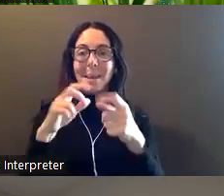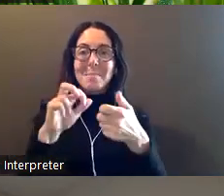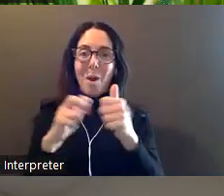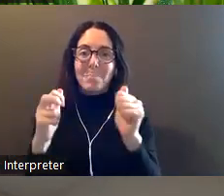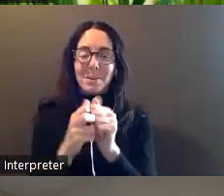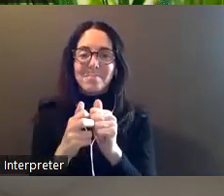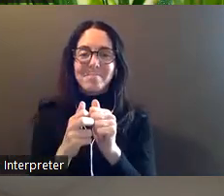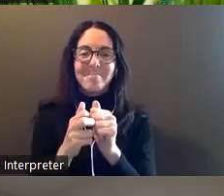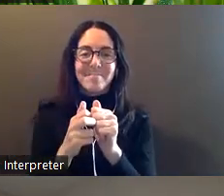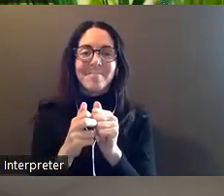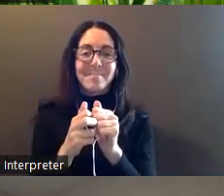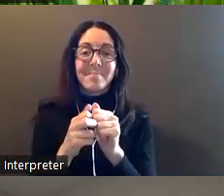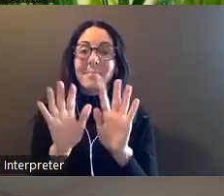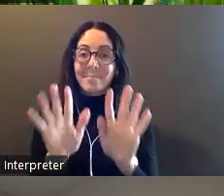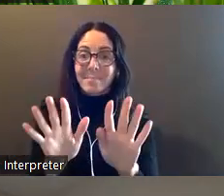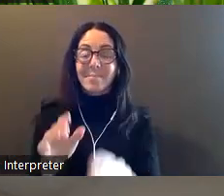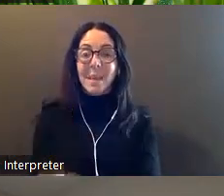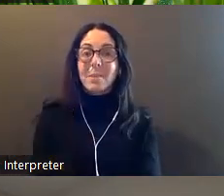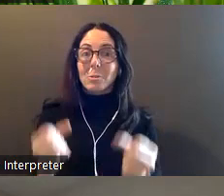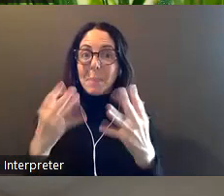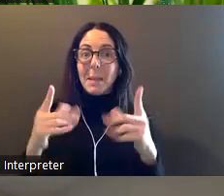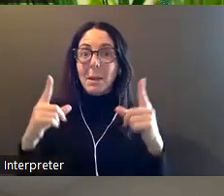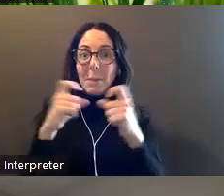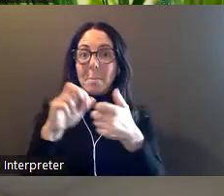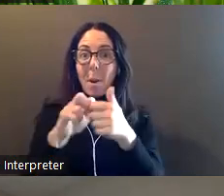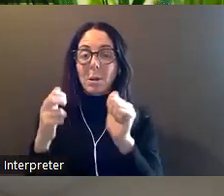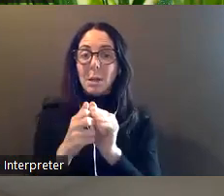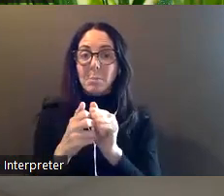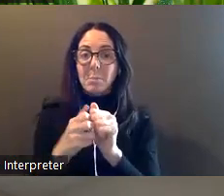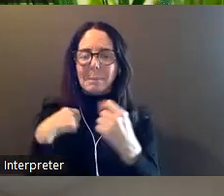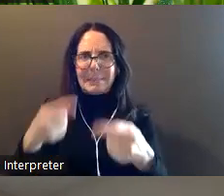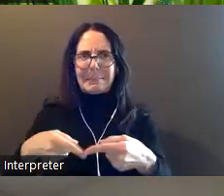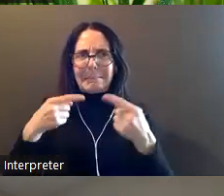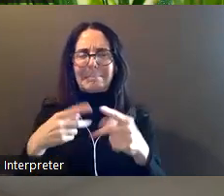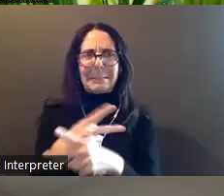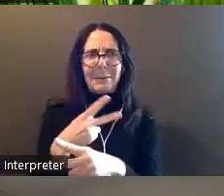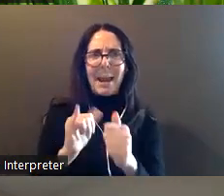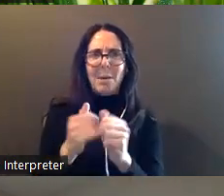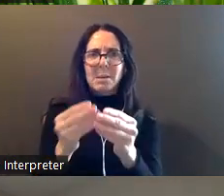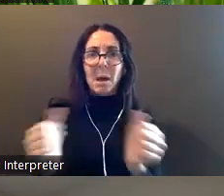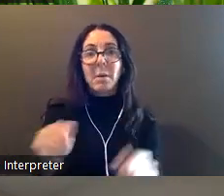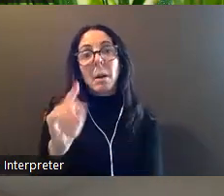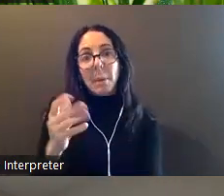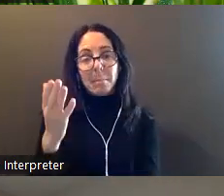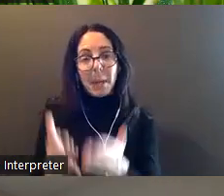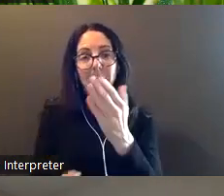conundrum. There are complicated problems that can be hard to solve, but which can be addressed through